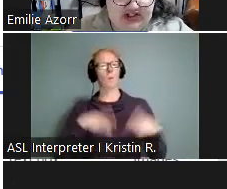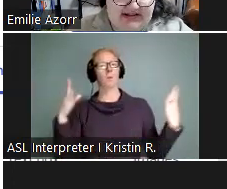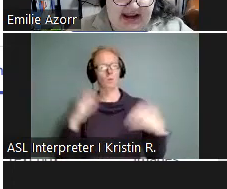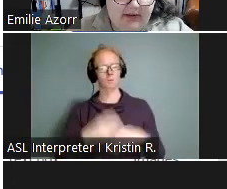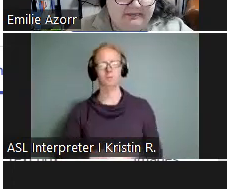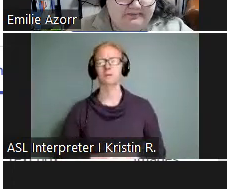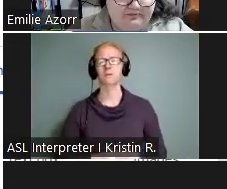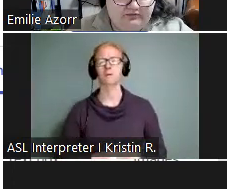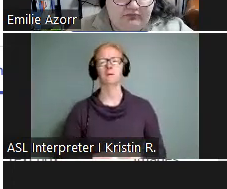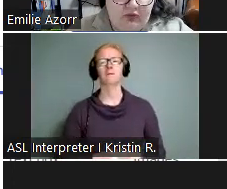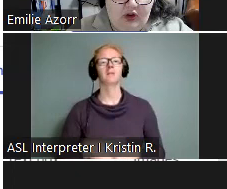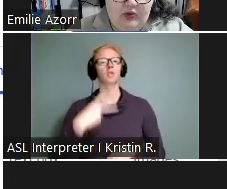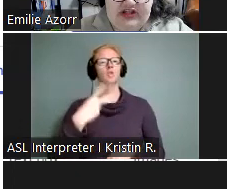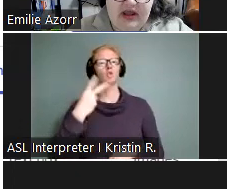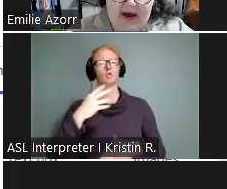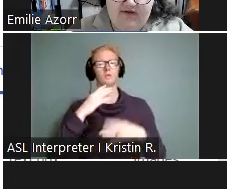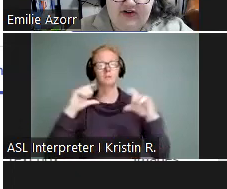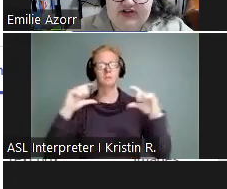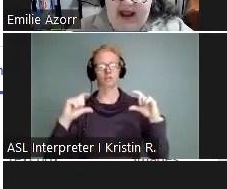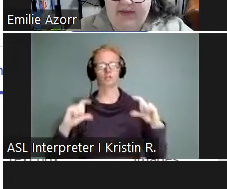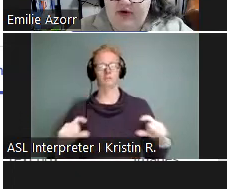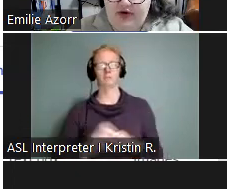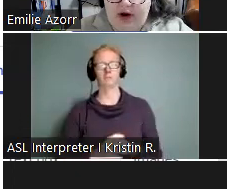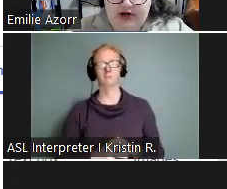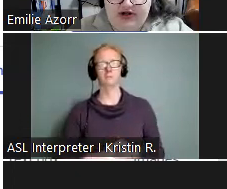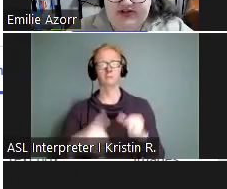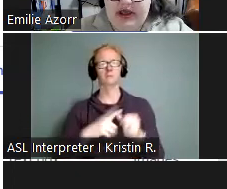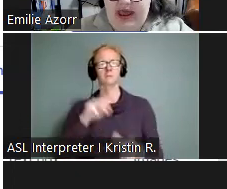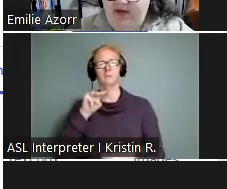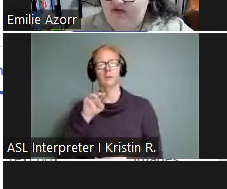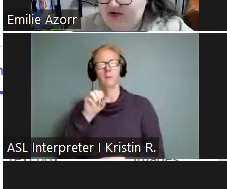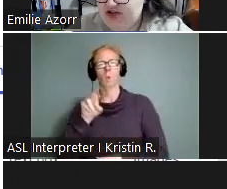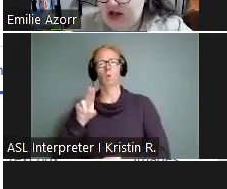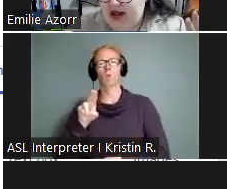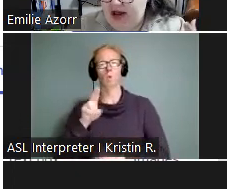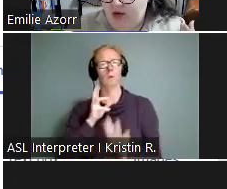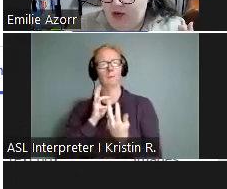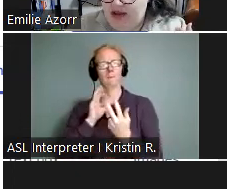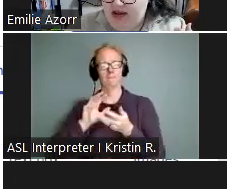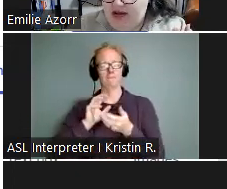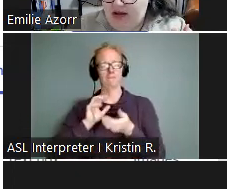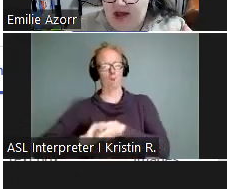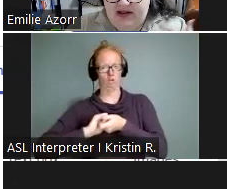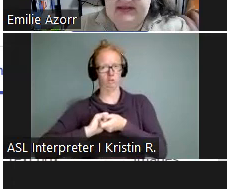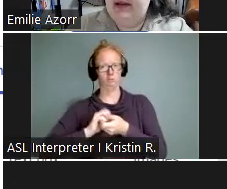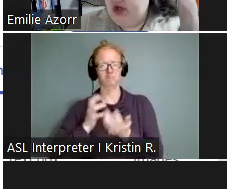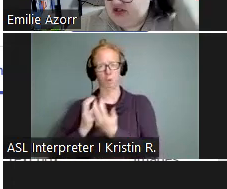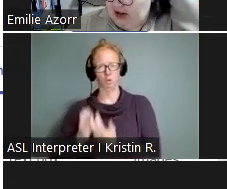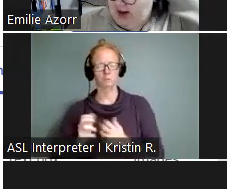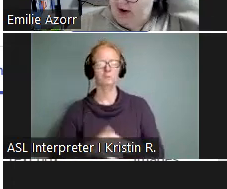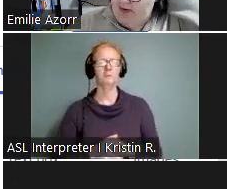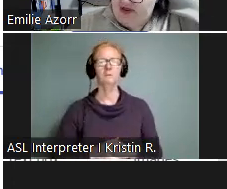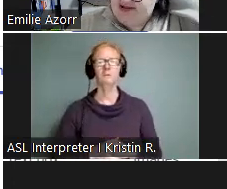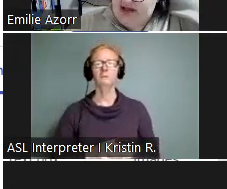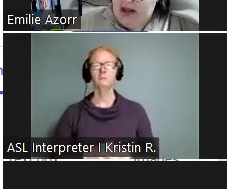different sections here. We talk about first our MOU partners and the folks that we signed